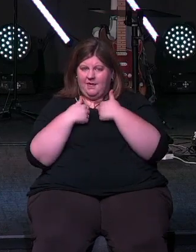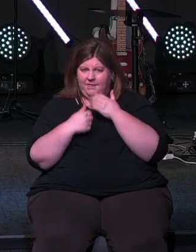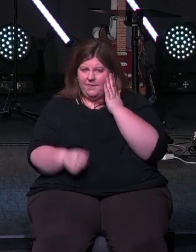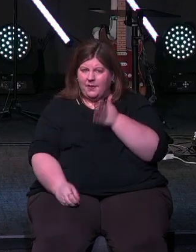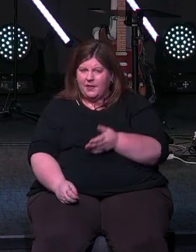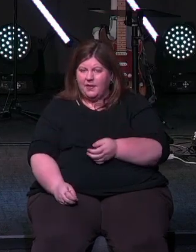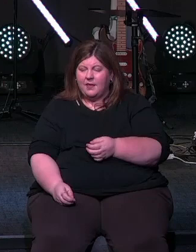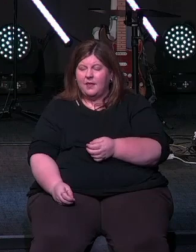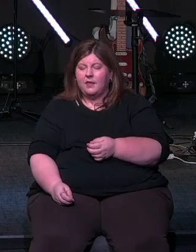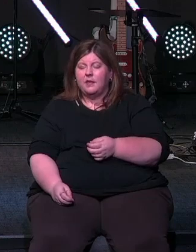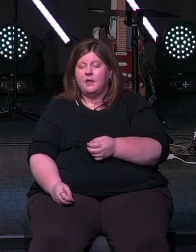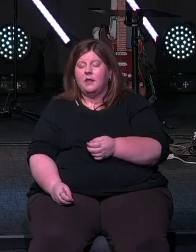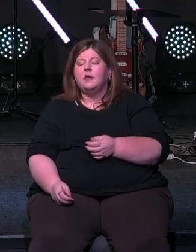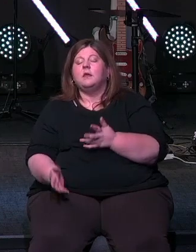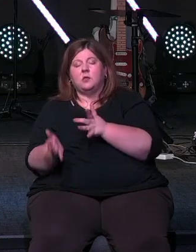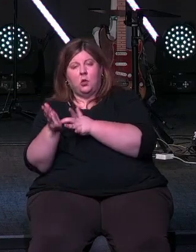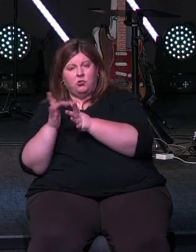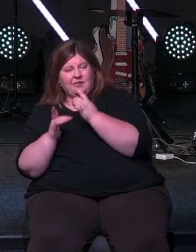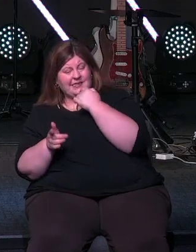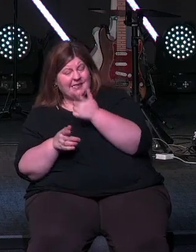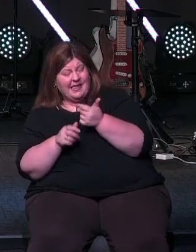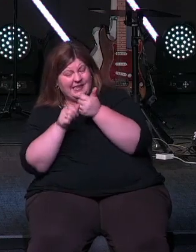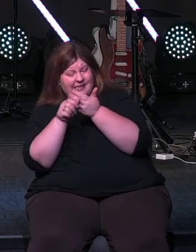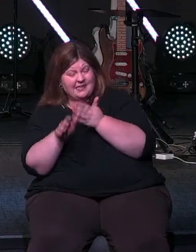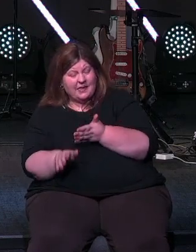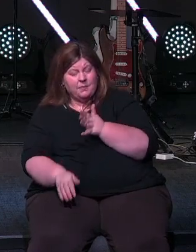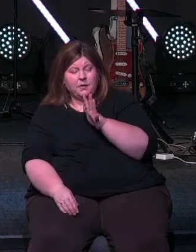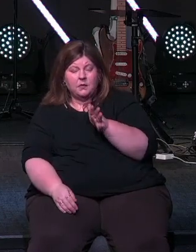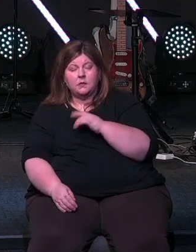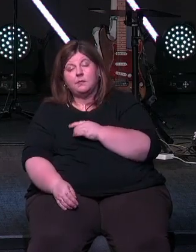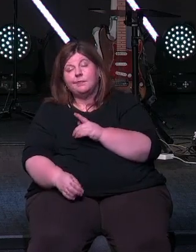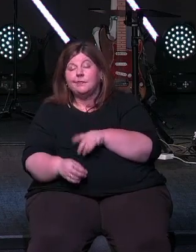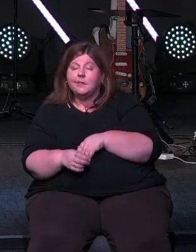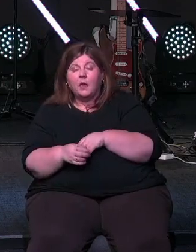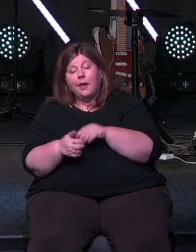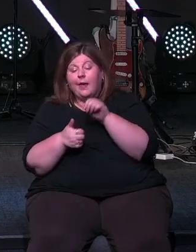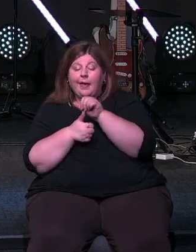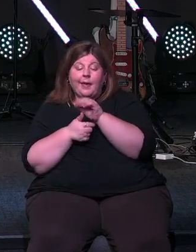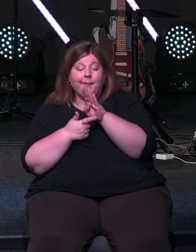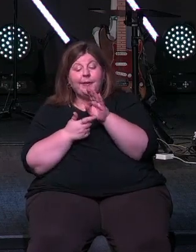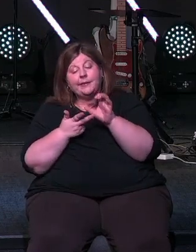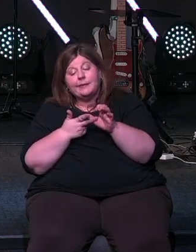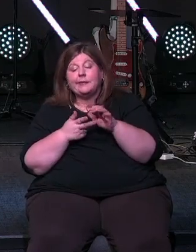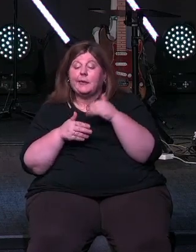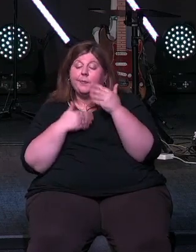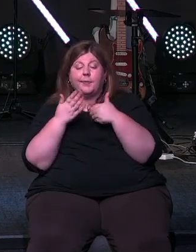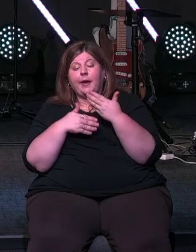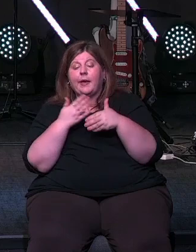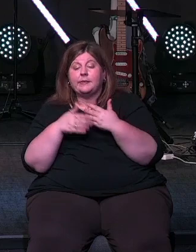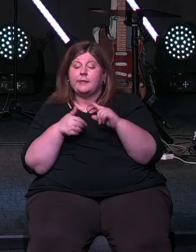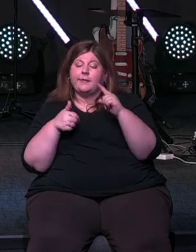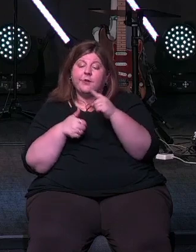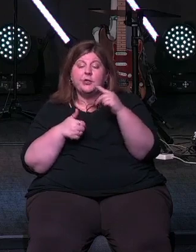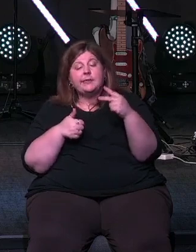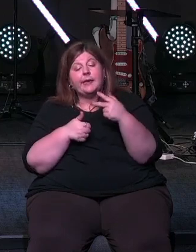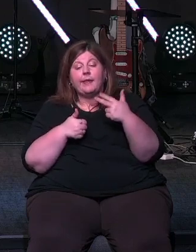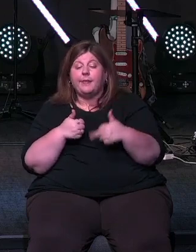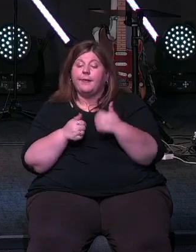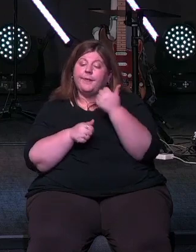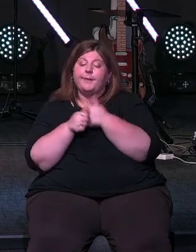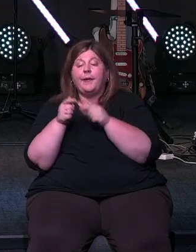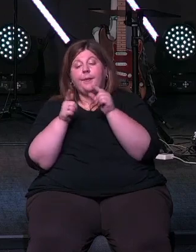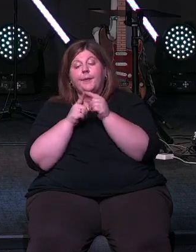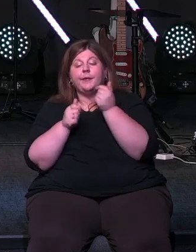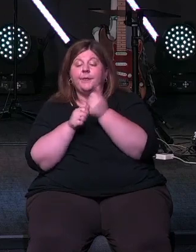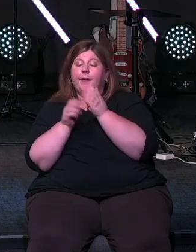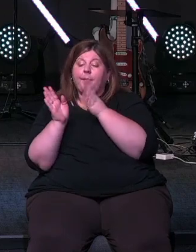Jesus is saying to his disciples, this is not about a formula. It's not a process. It's not say the right words in the right